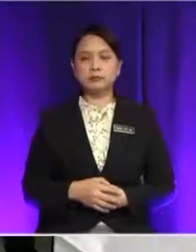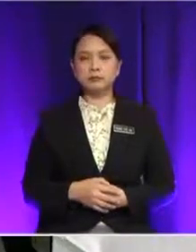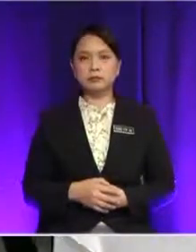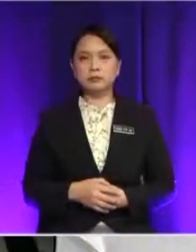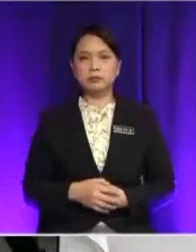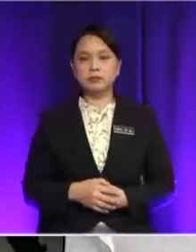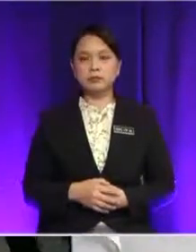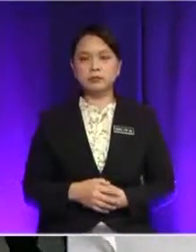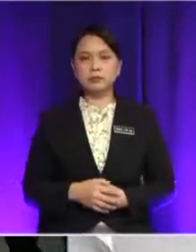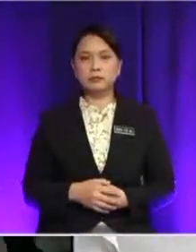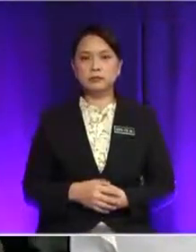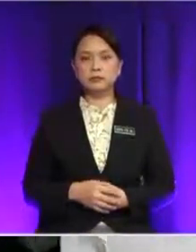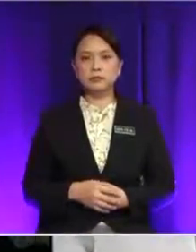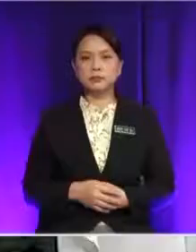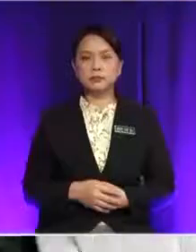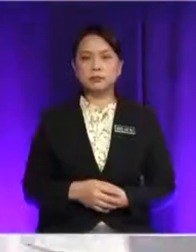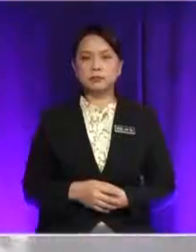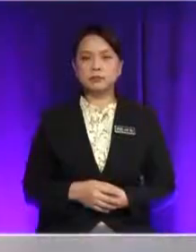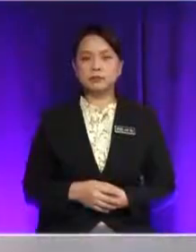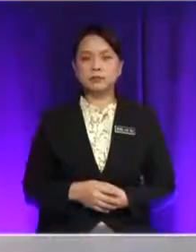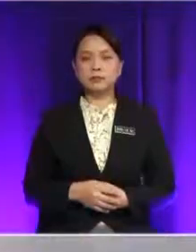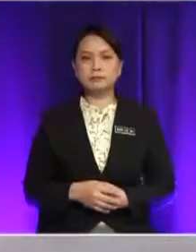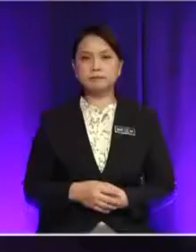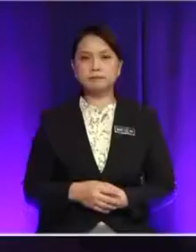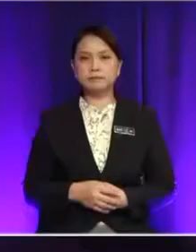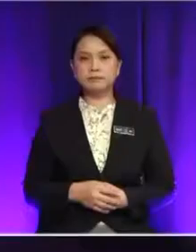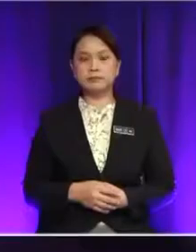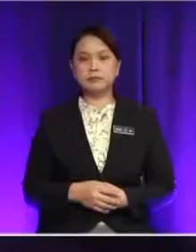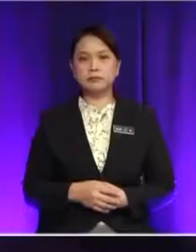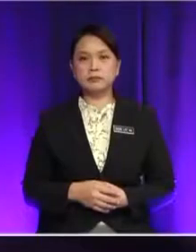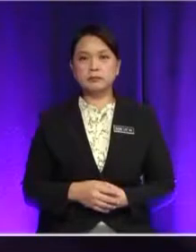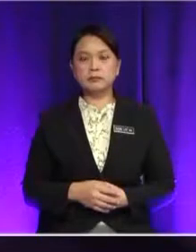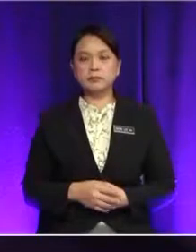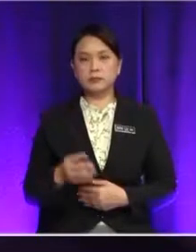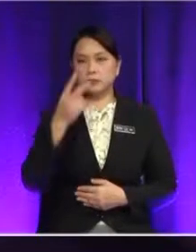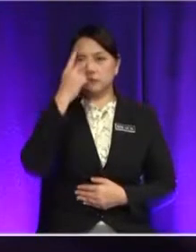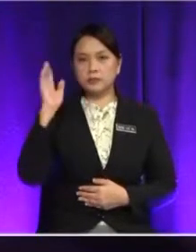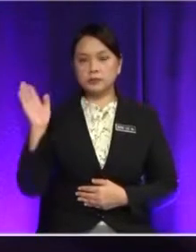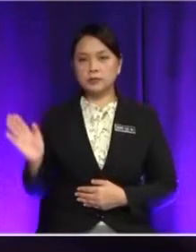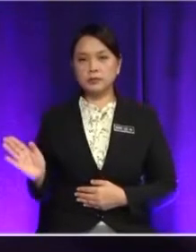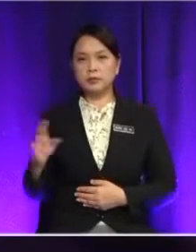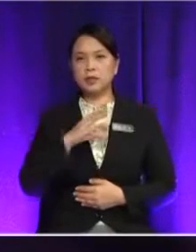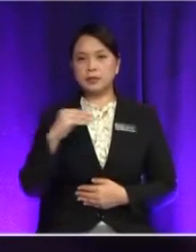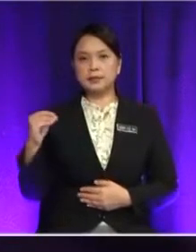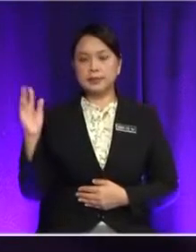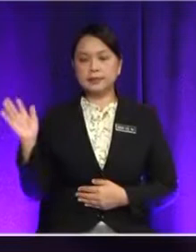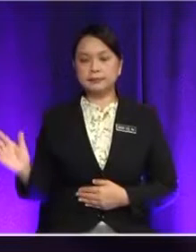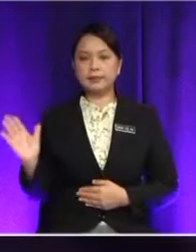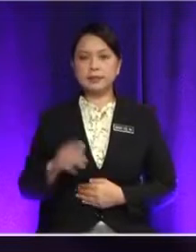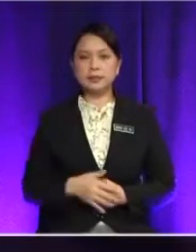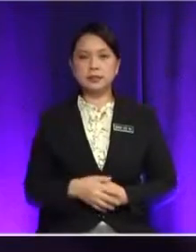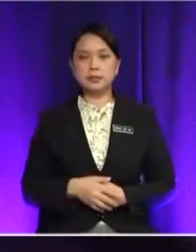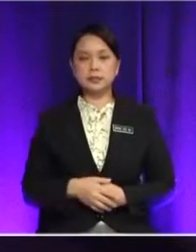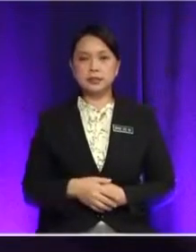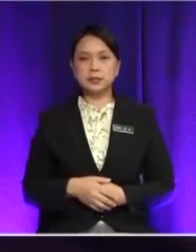act. How, act, dress, behavior, and effect. Dress. At effect. Okay, and we she have